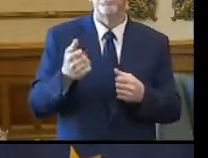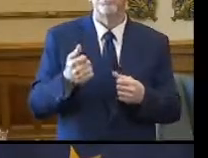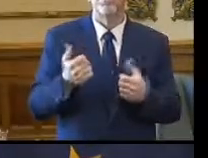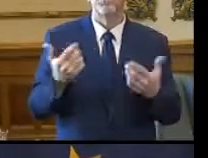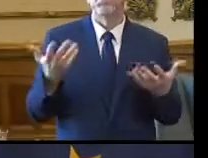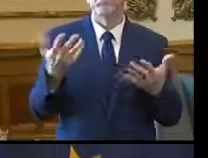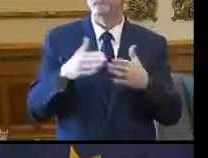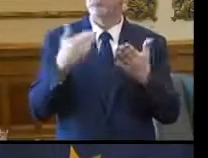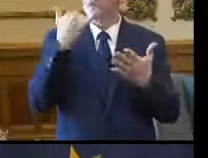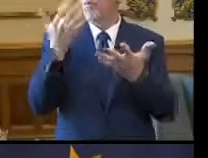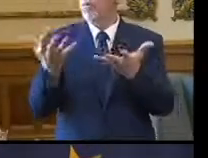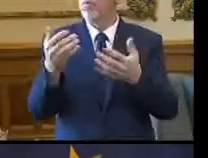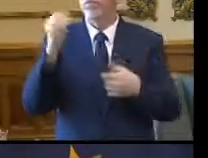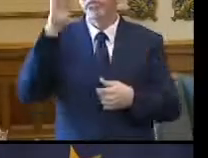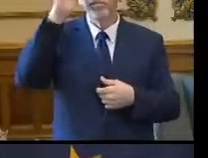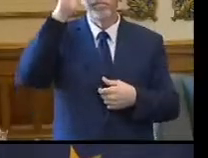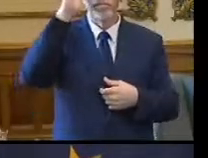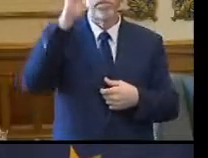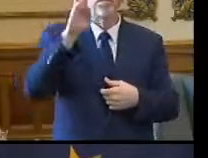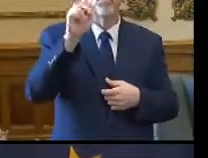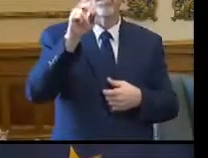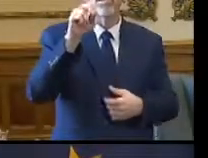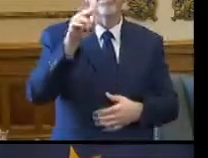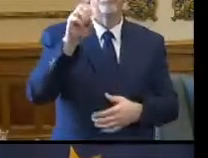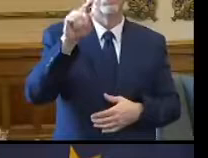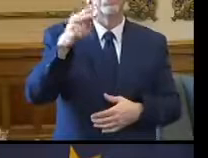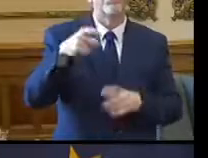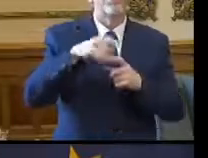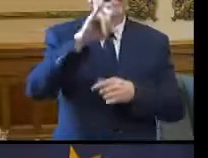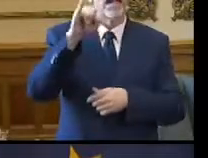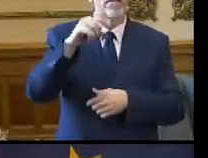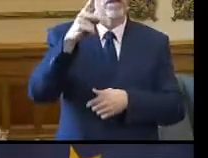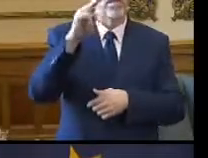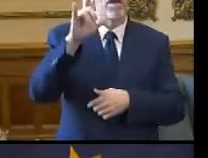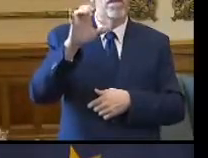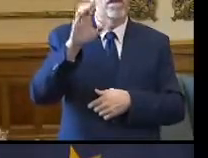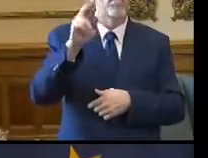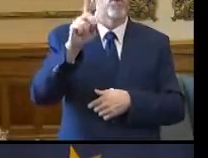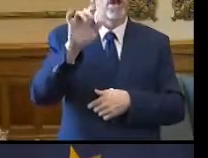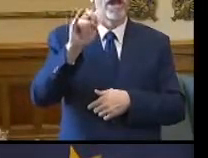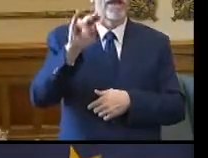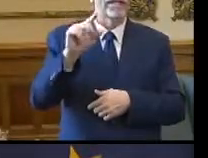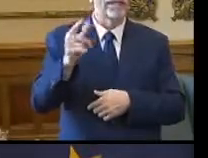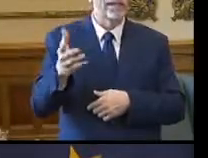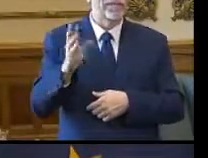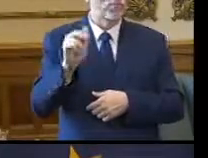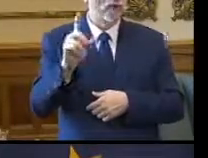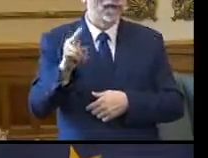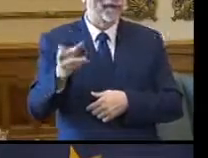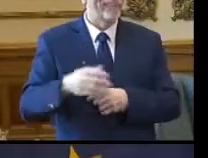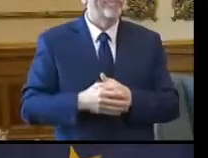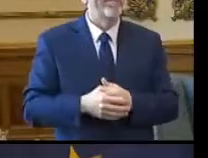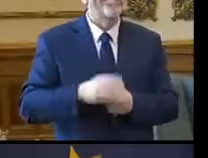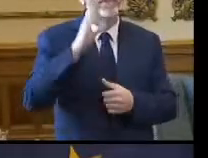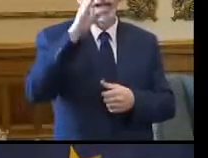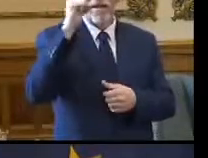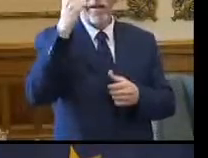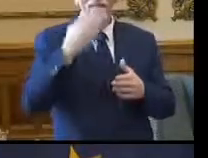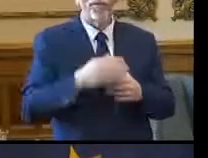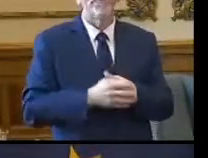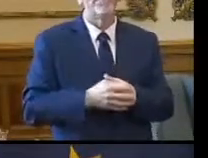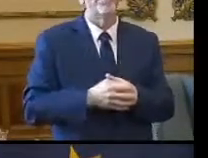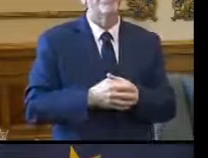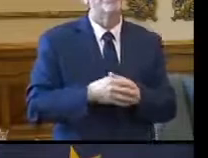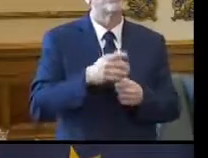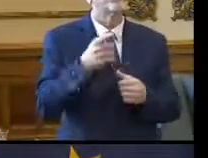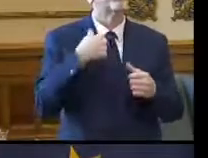as fever, cough, contact with a person with documented illness. That allows us to take the